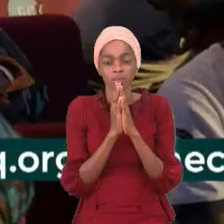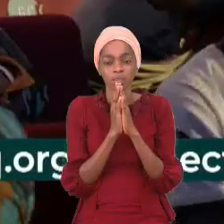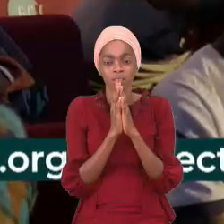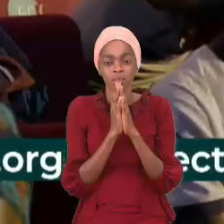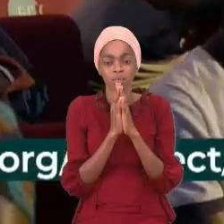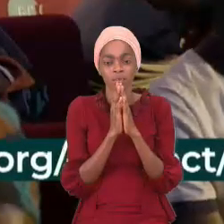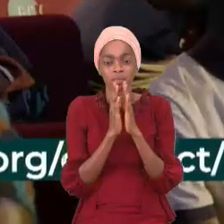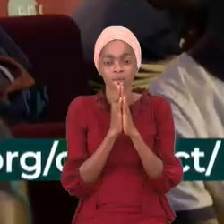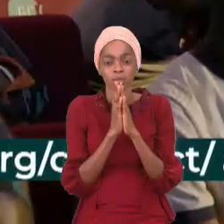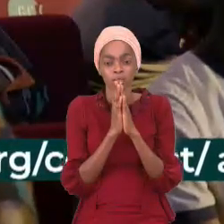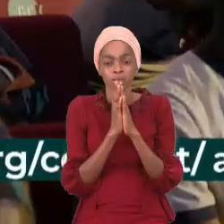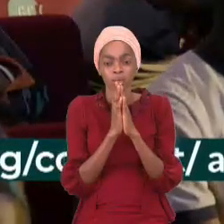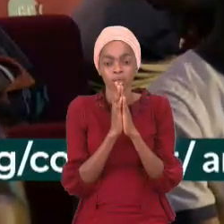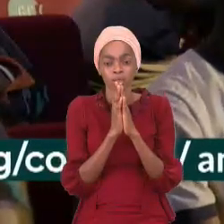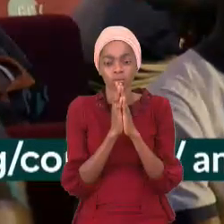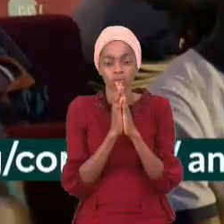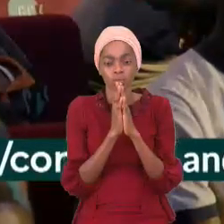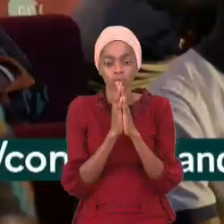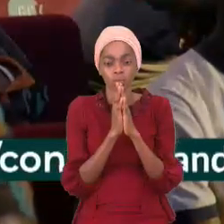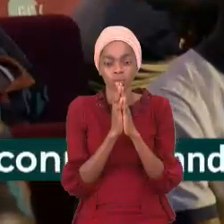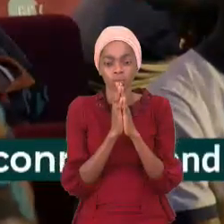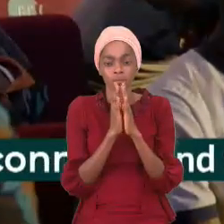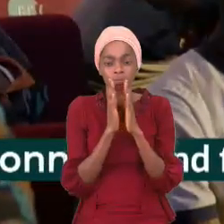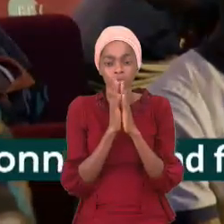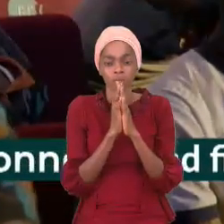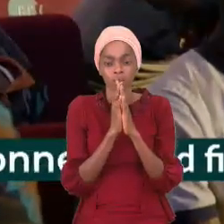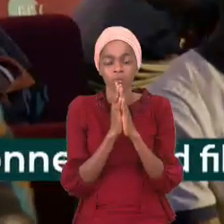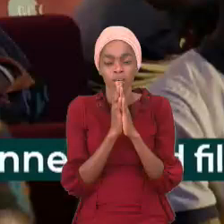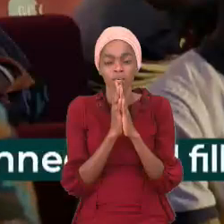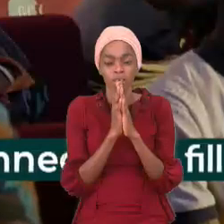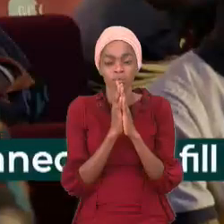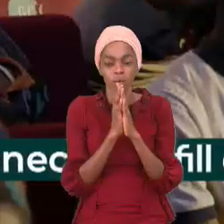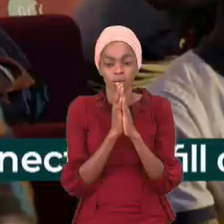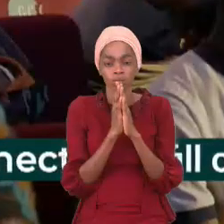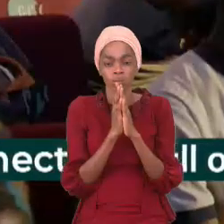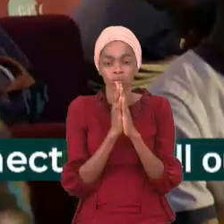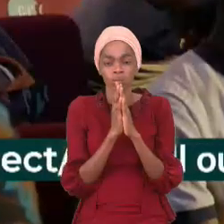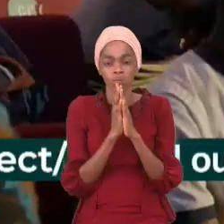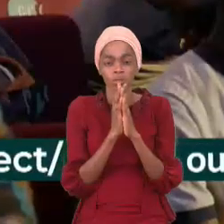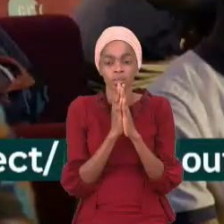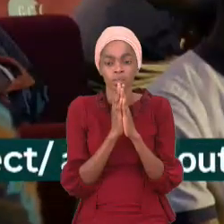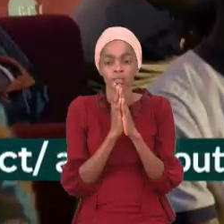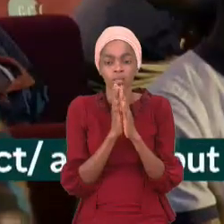Be praying, be expecting, don't just be watching.